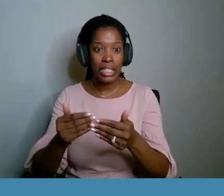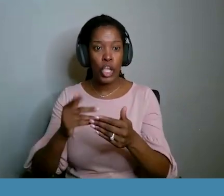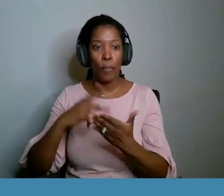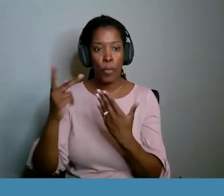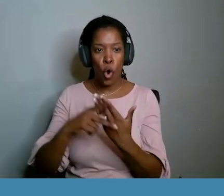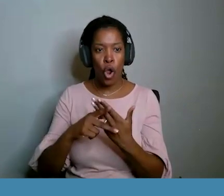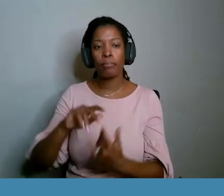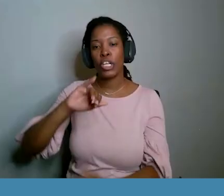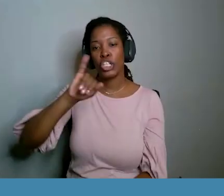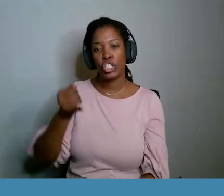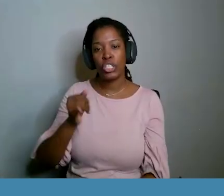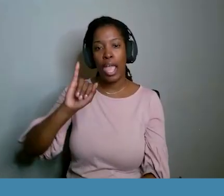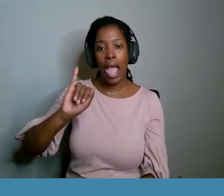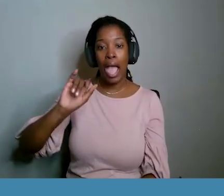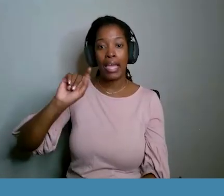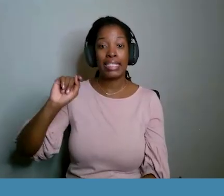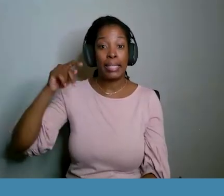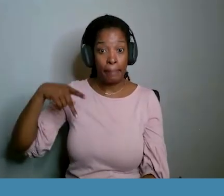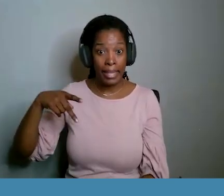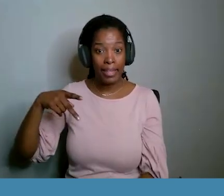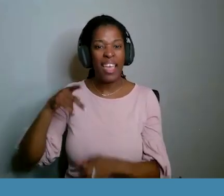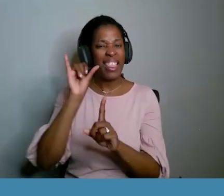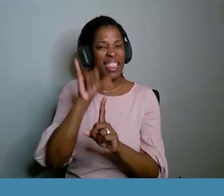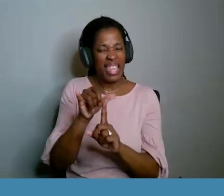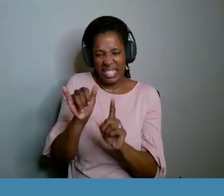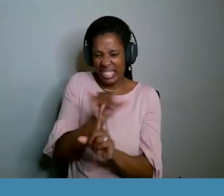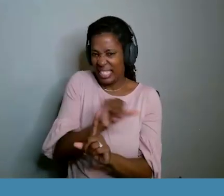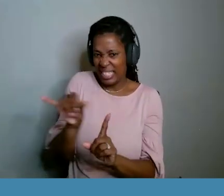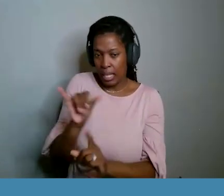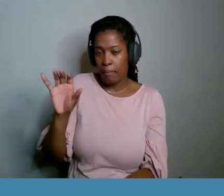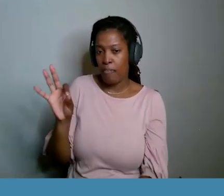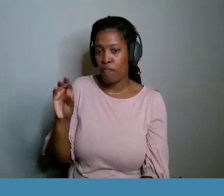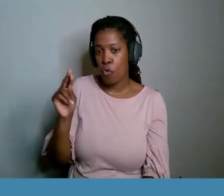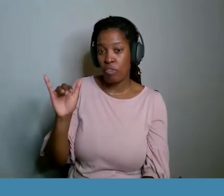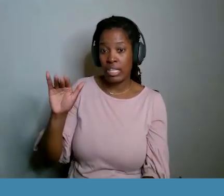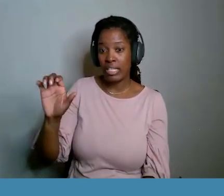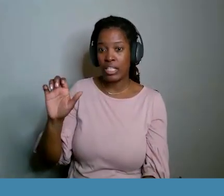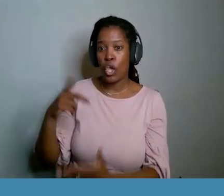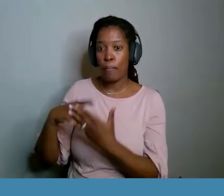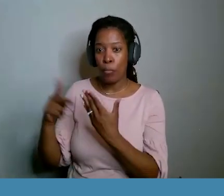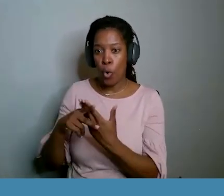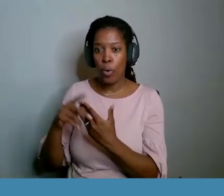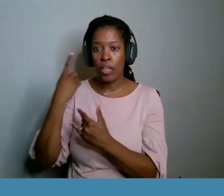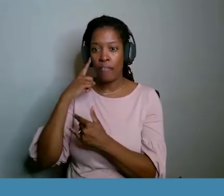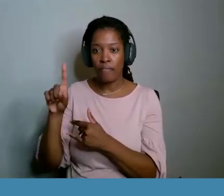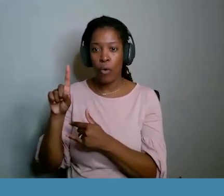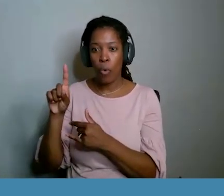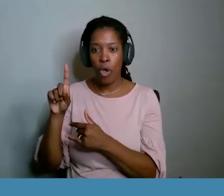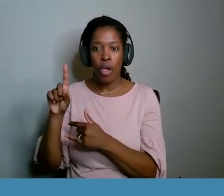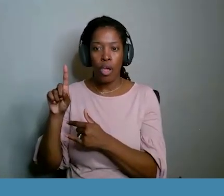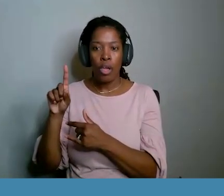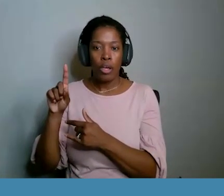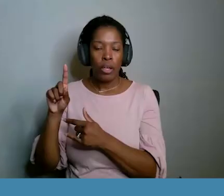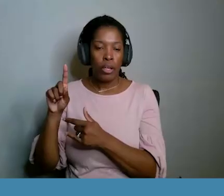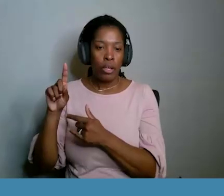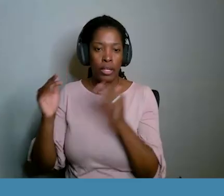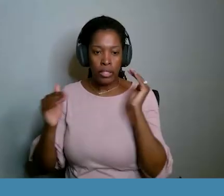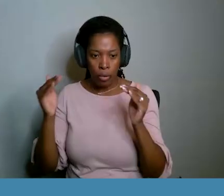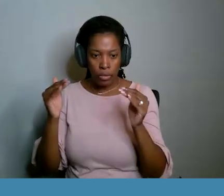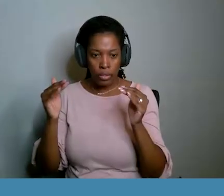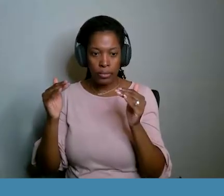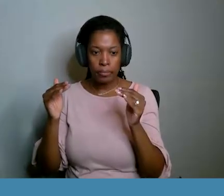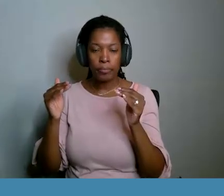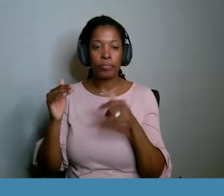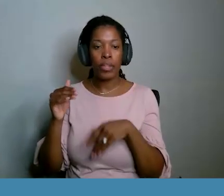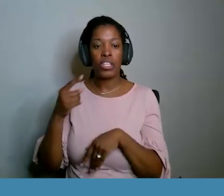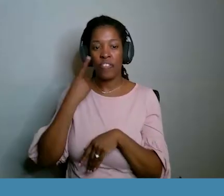like the forensic programs for the adults. So JITPs provide competency restoration services for youth who have been charged